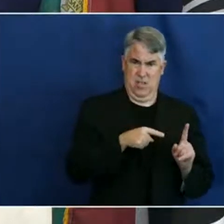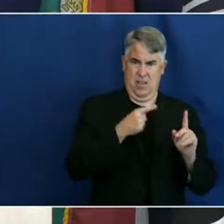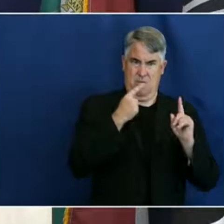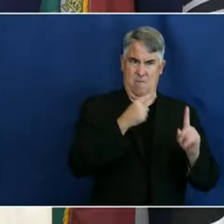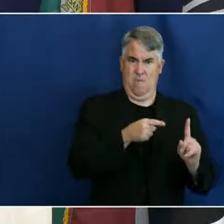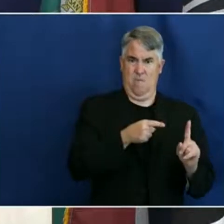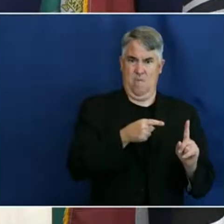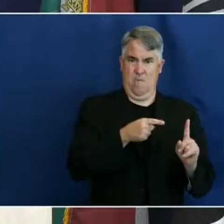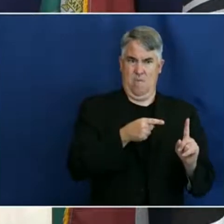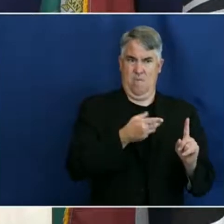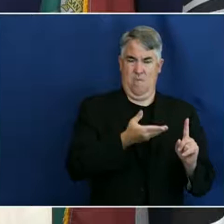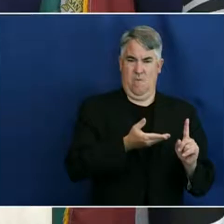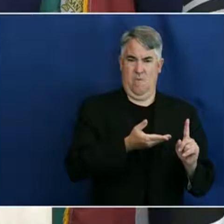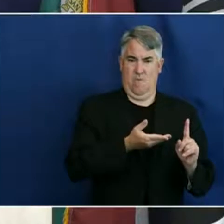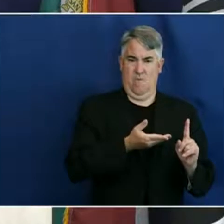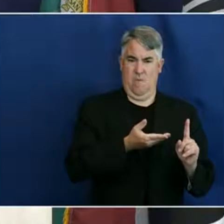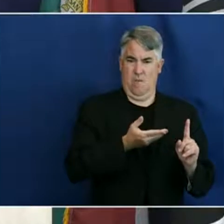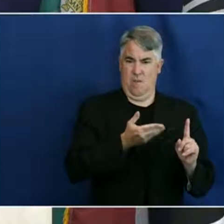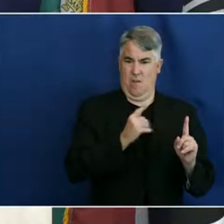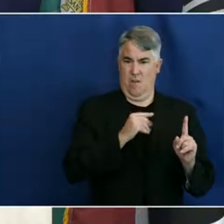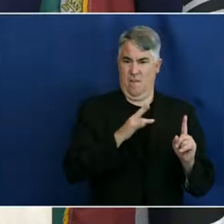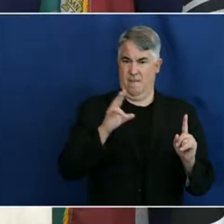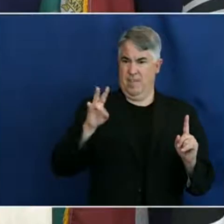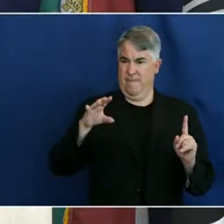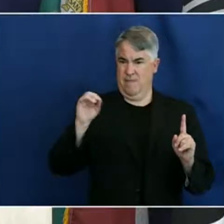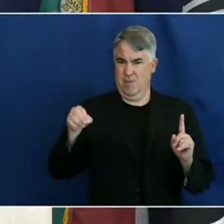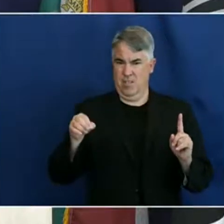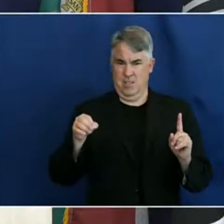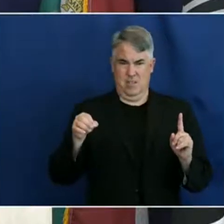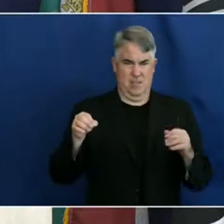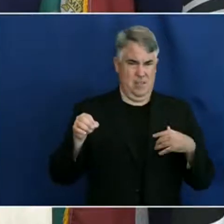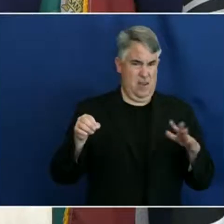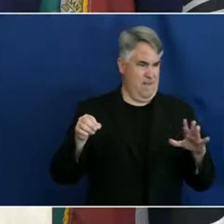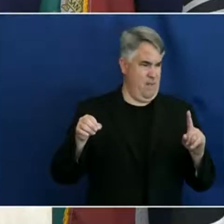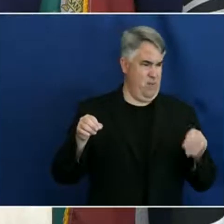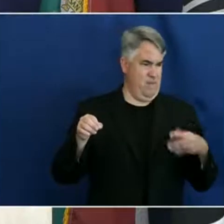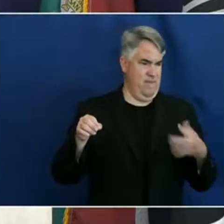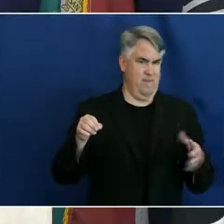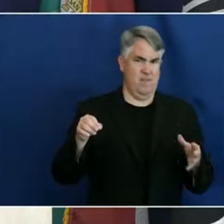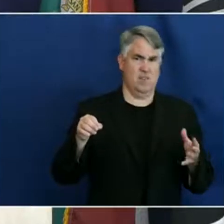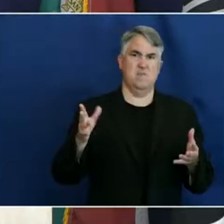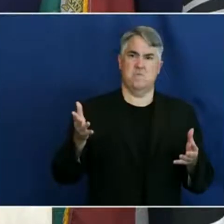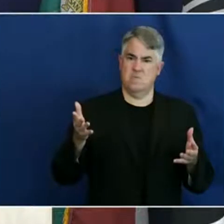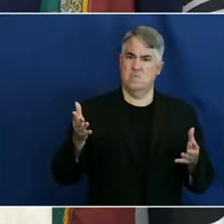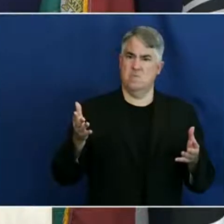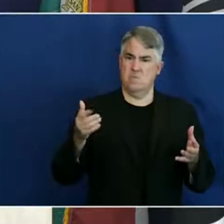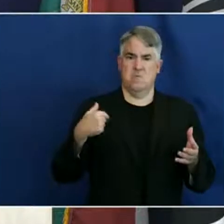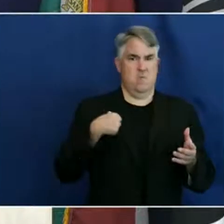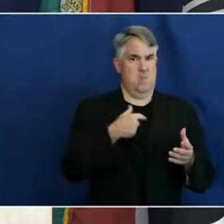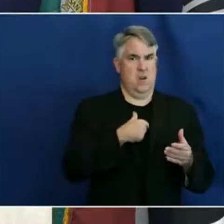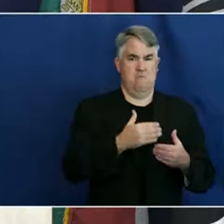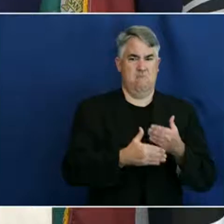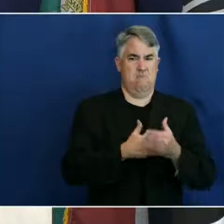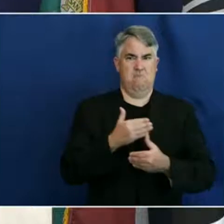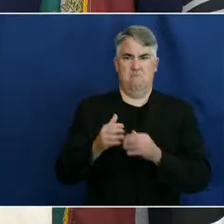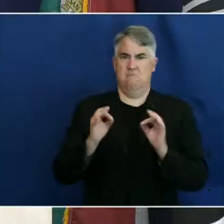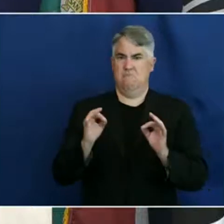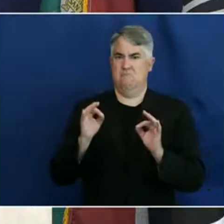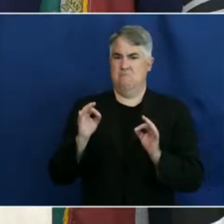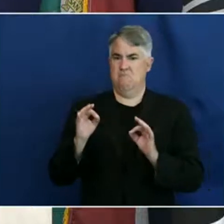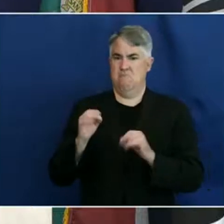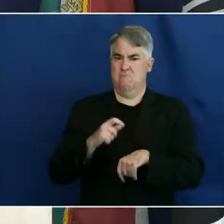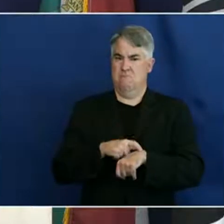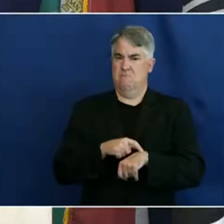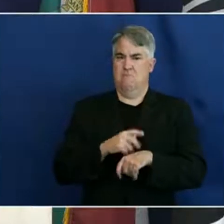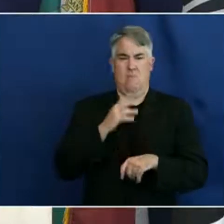to 75%, have already received their first dose, then it seems we are well on track to